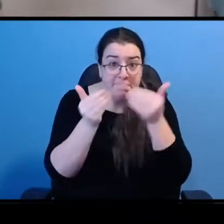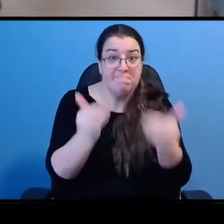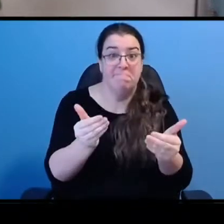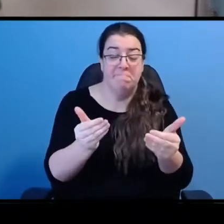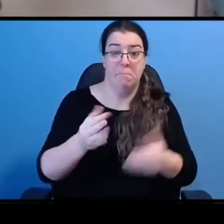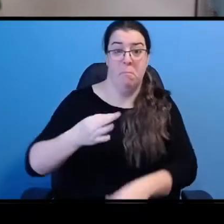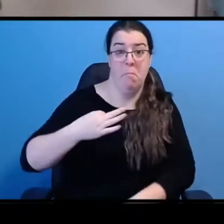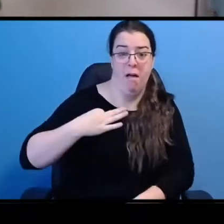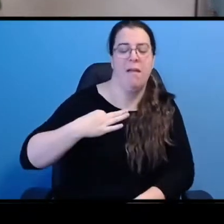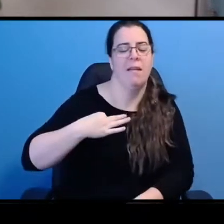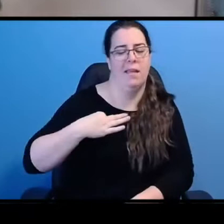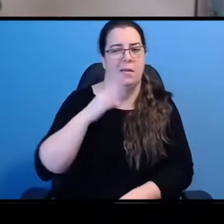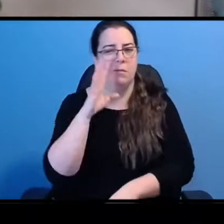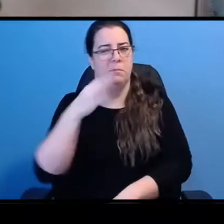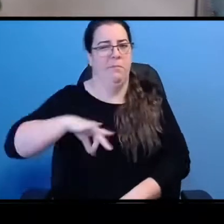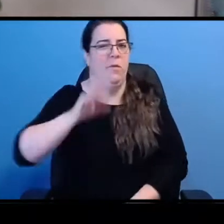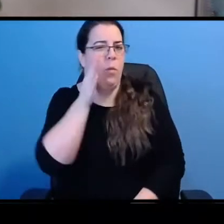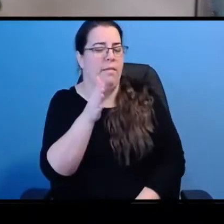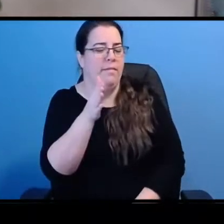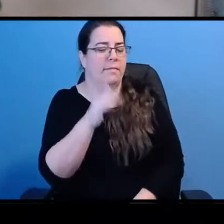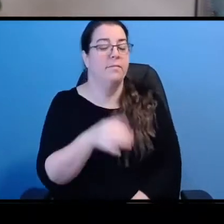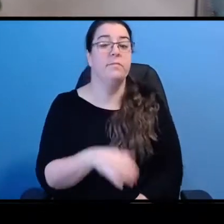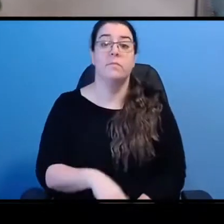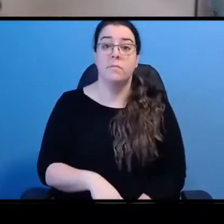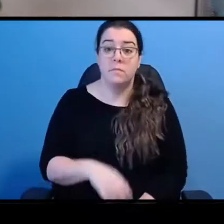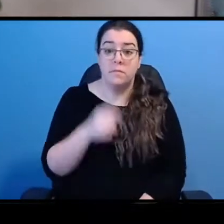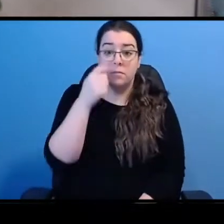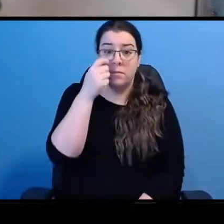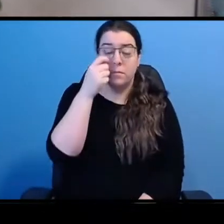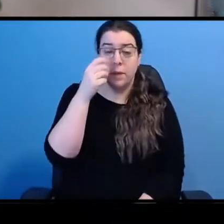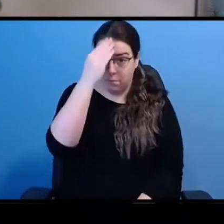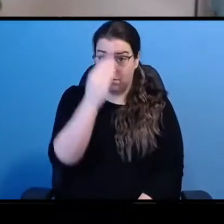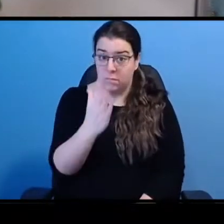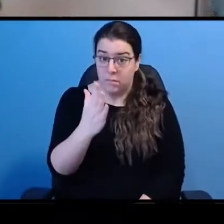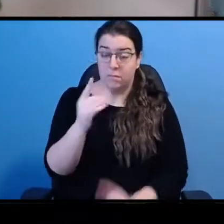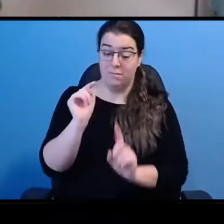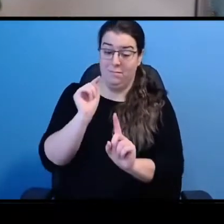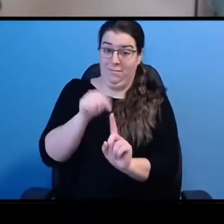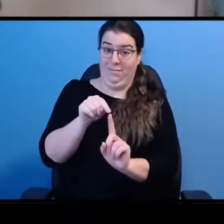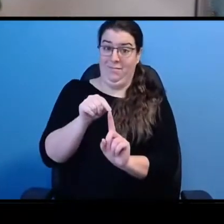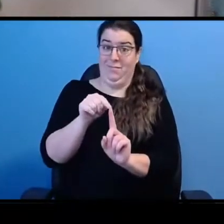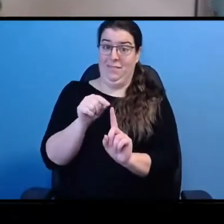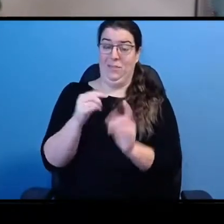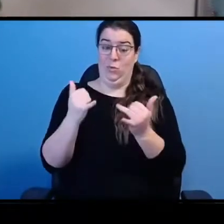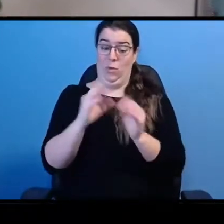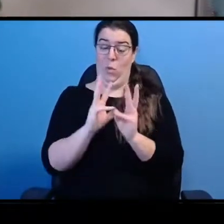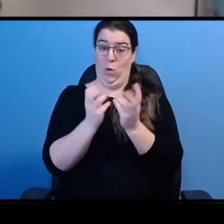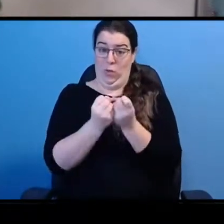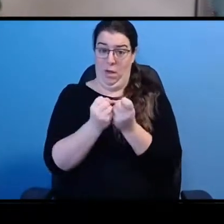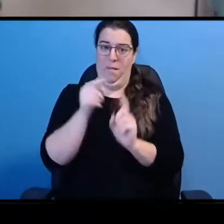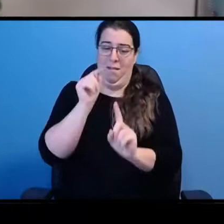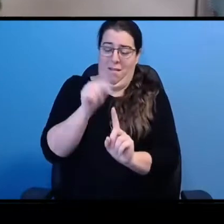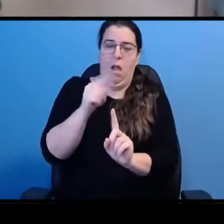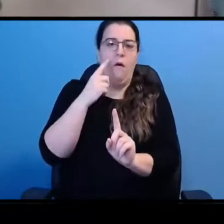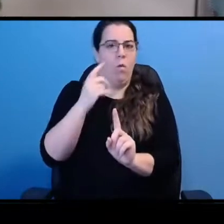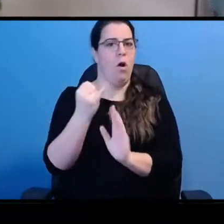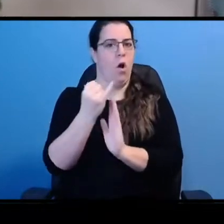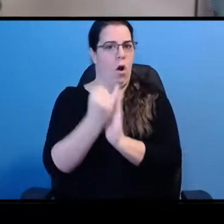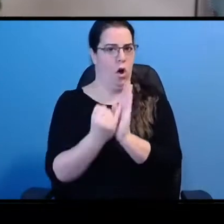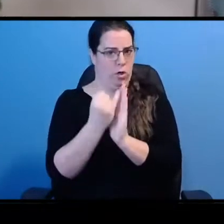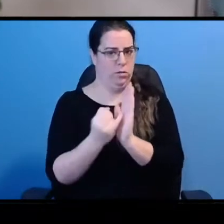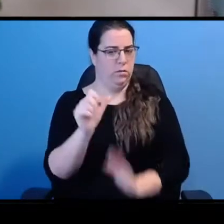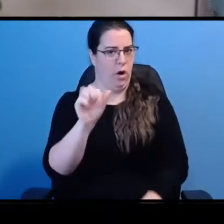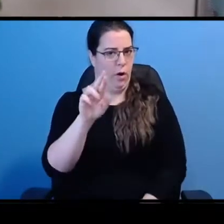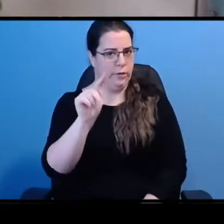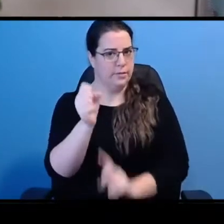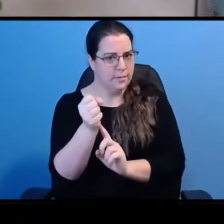this grant writing workshop is grant writing for the arts. But if you have questions about grant writing in other areas, again, feel free to send us